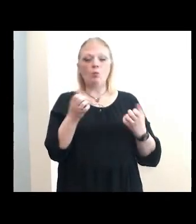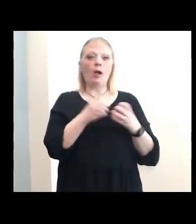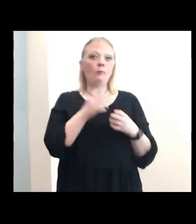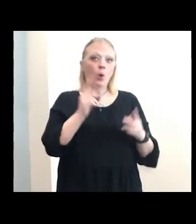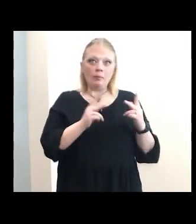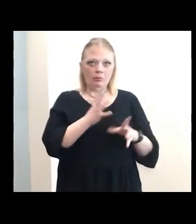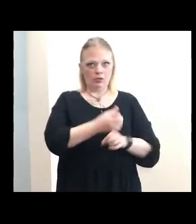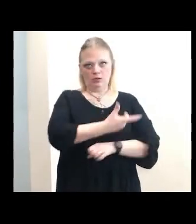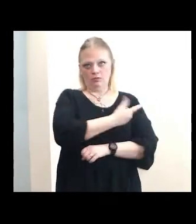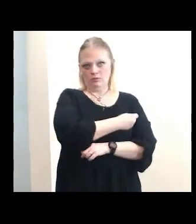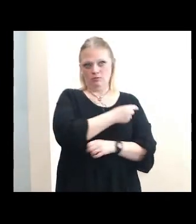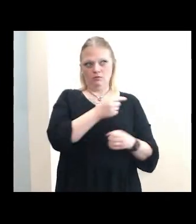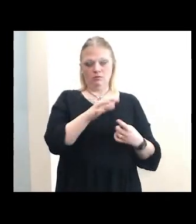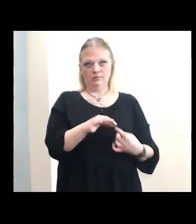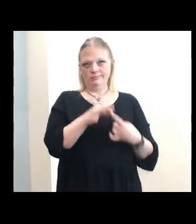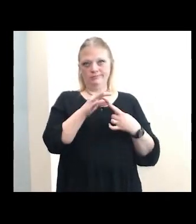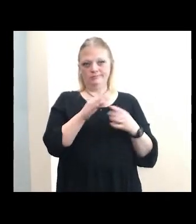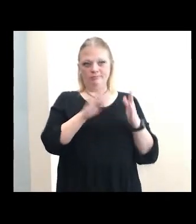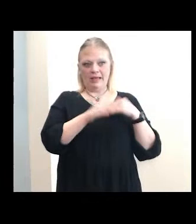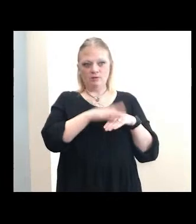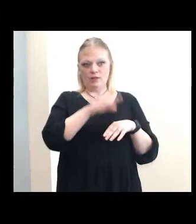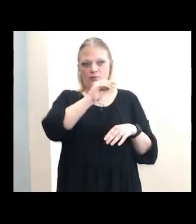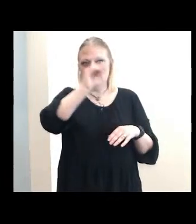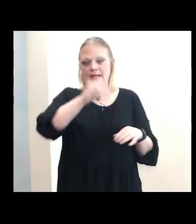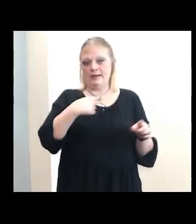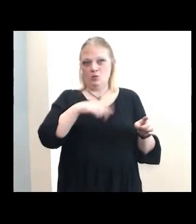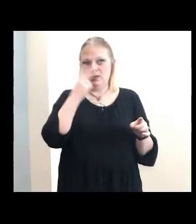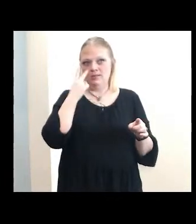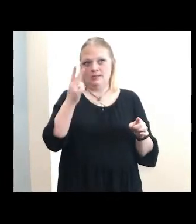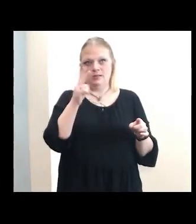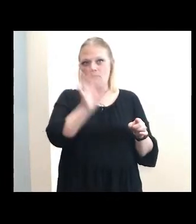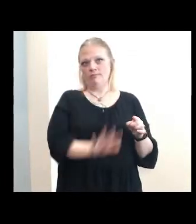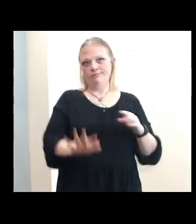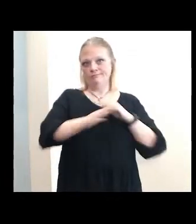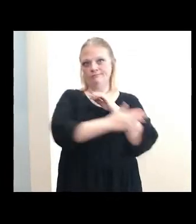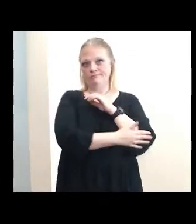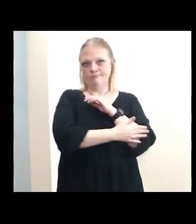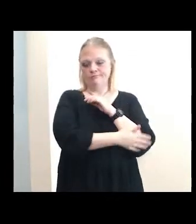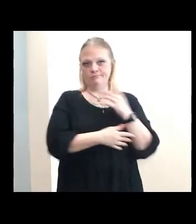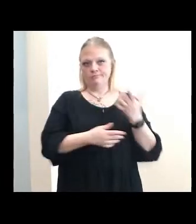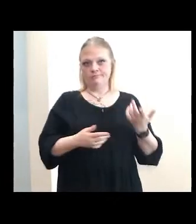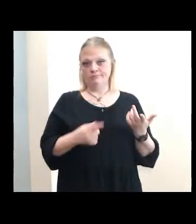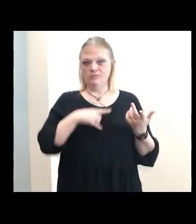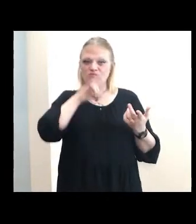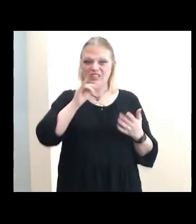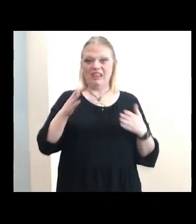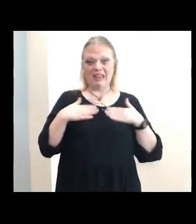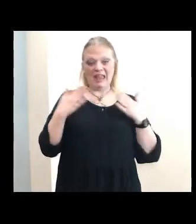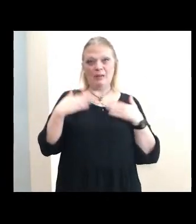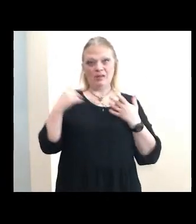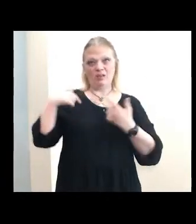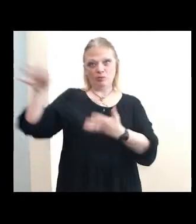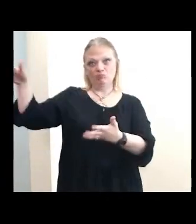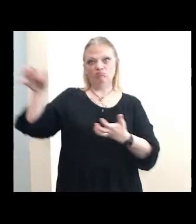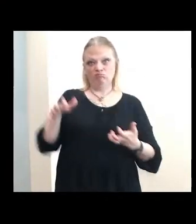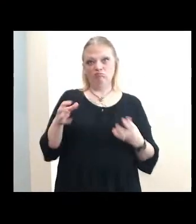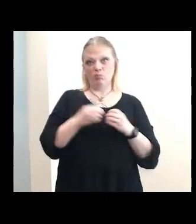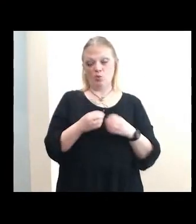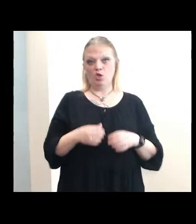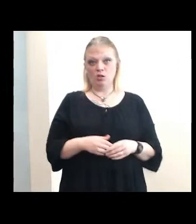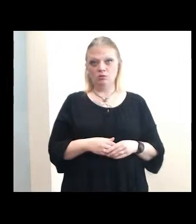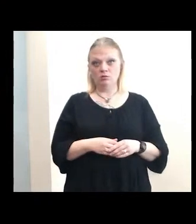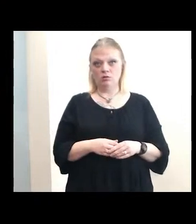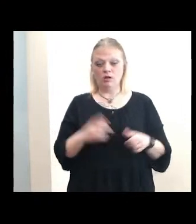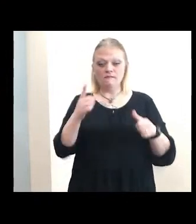to get them, especially based on the percentages that we've seen across the county. And I'm really happy we're getting more doses.